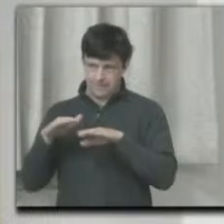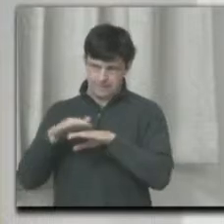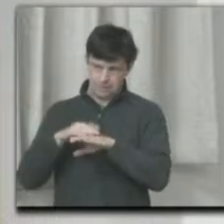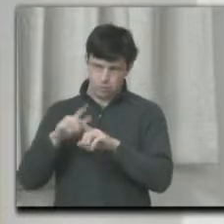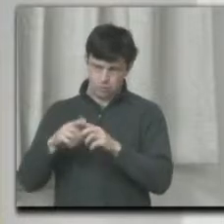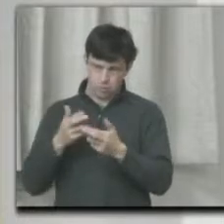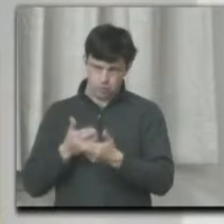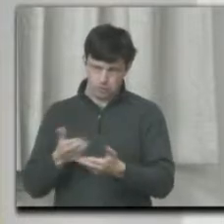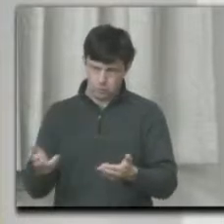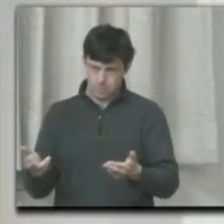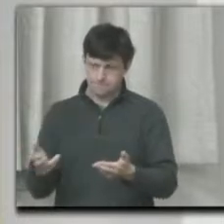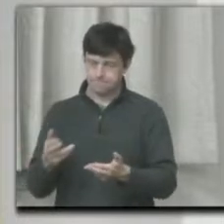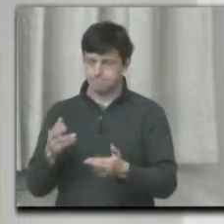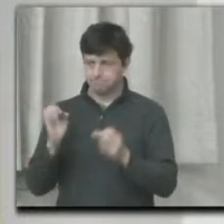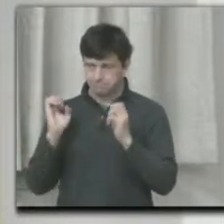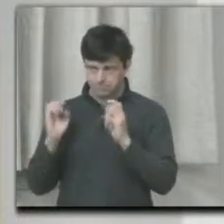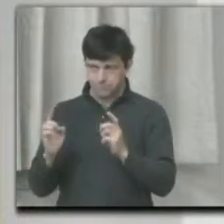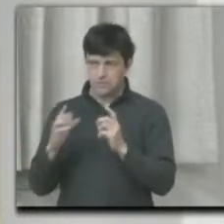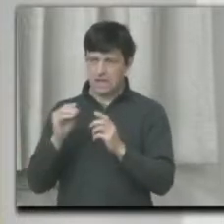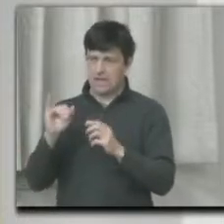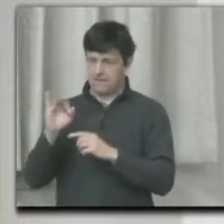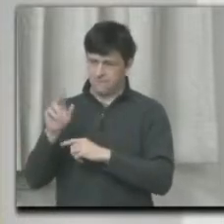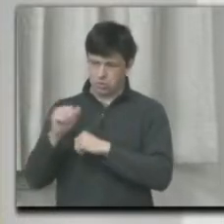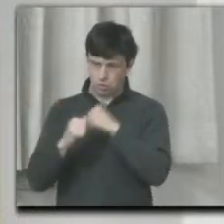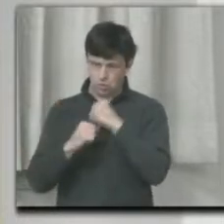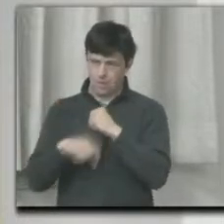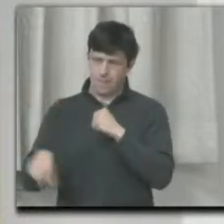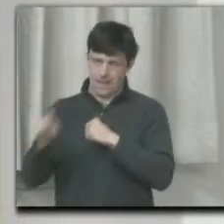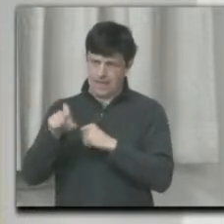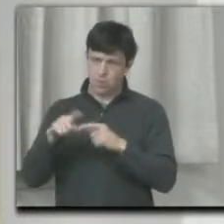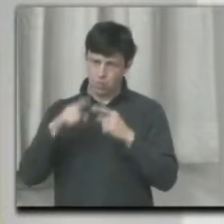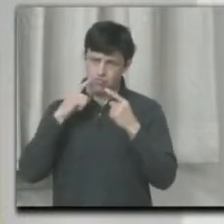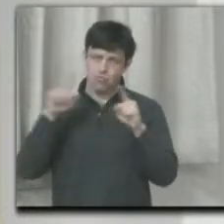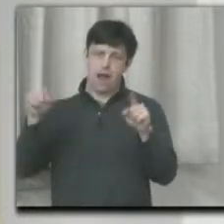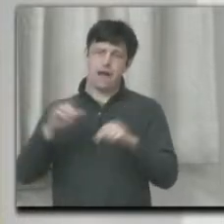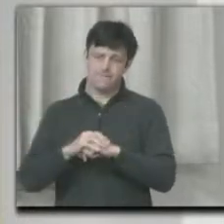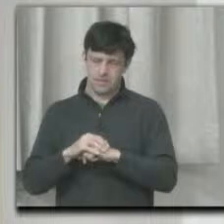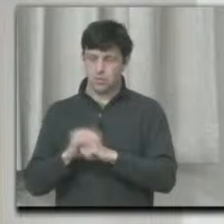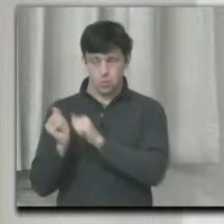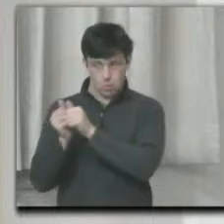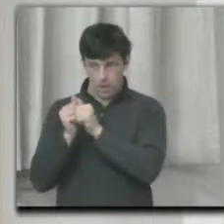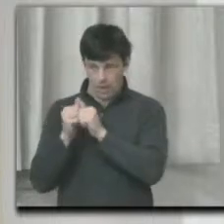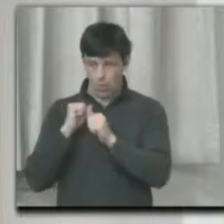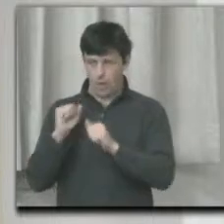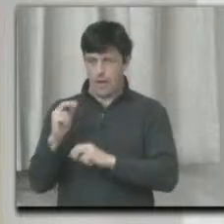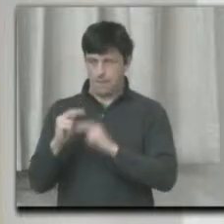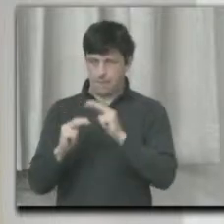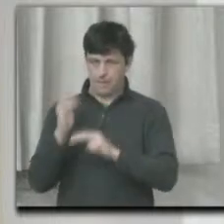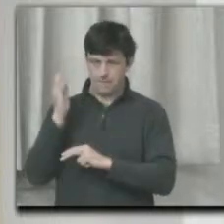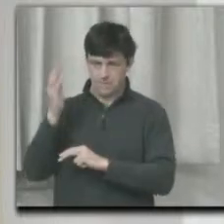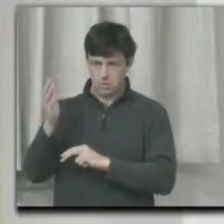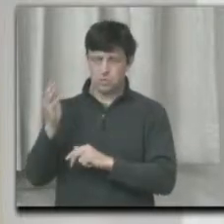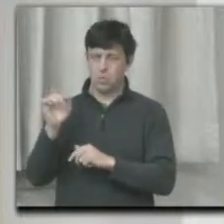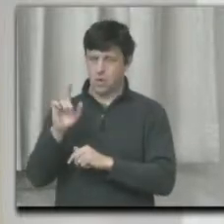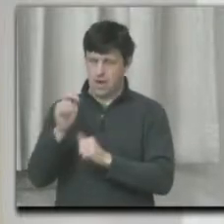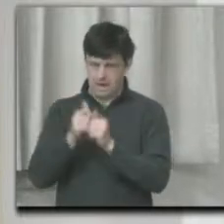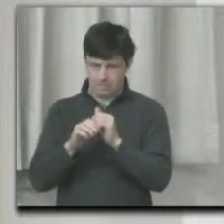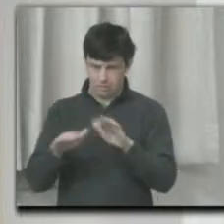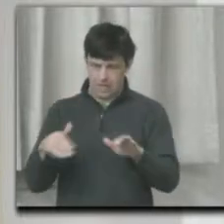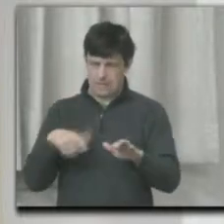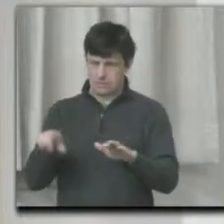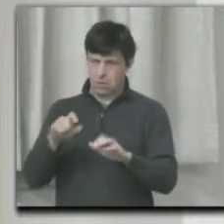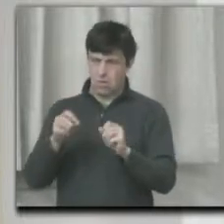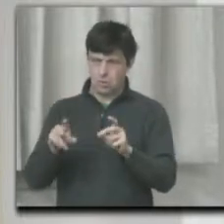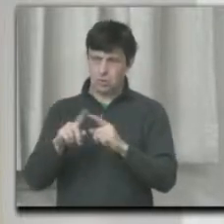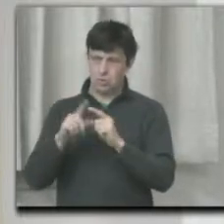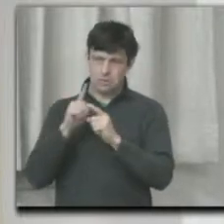to the resources, education, and infrastructure they need to thrive. Together we can build a future where every child has the